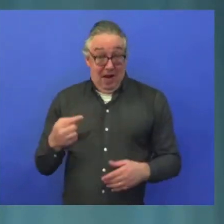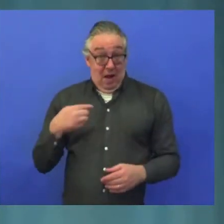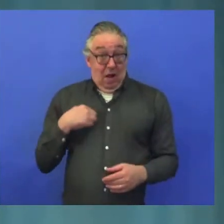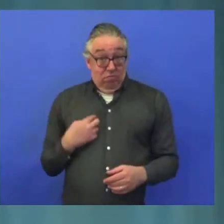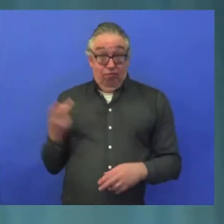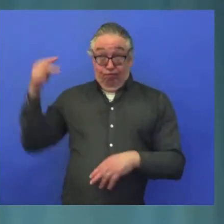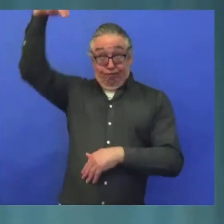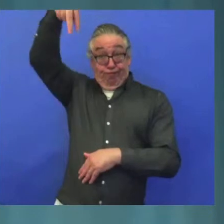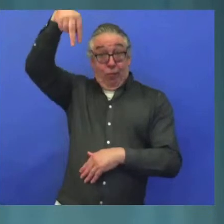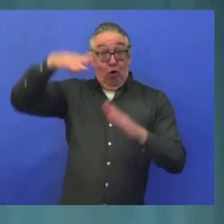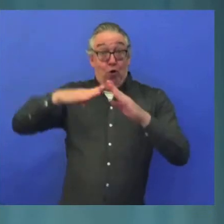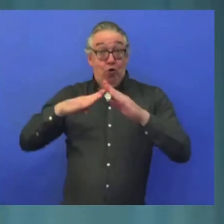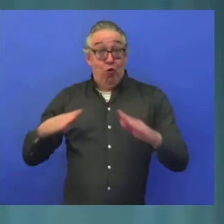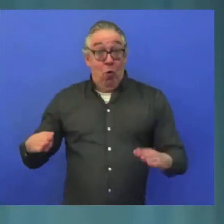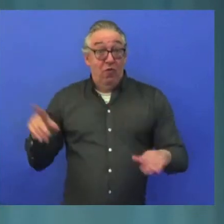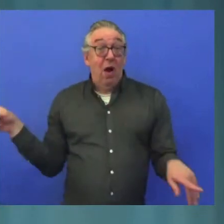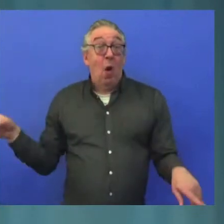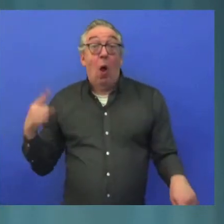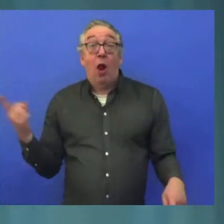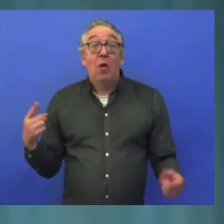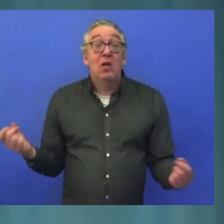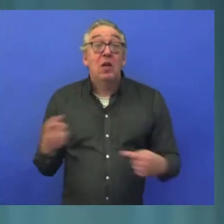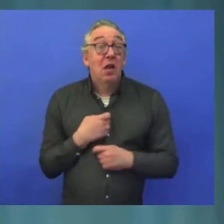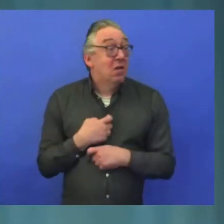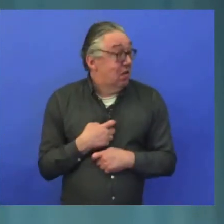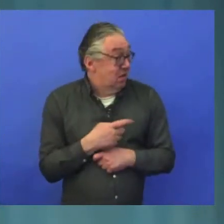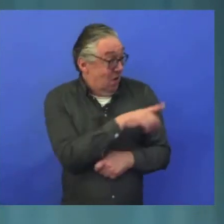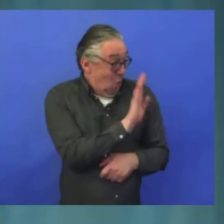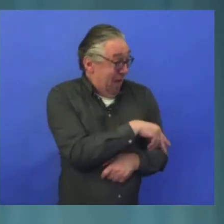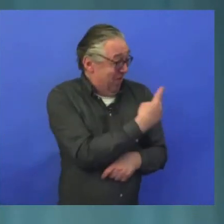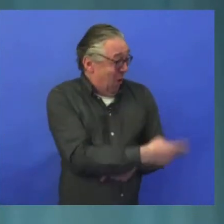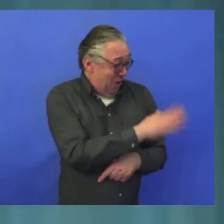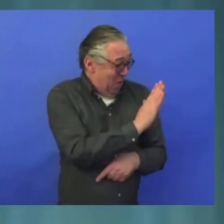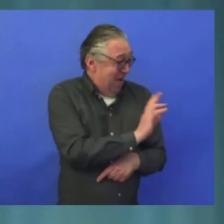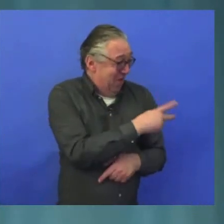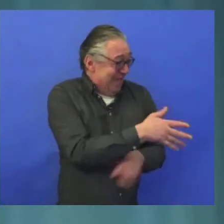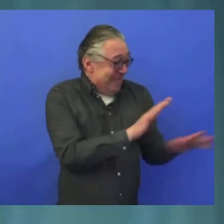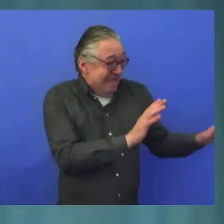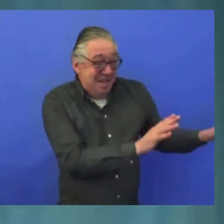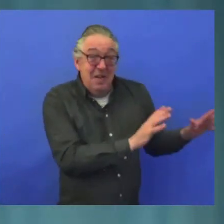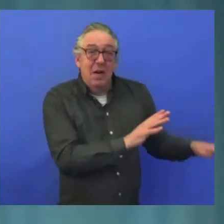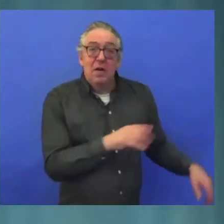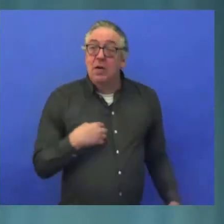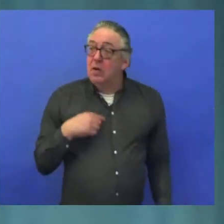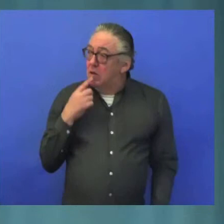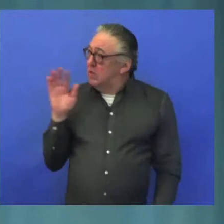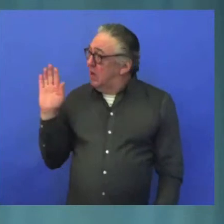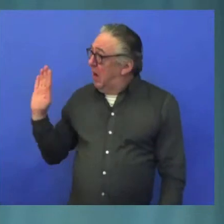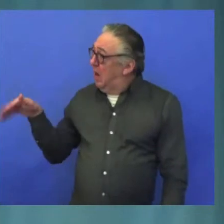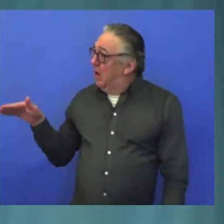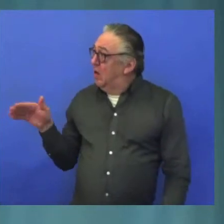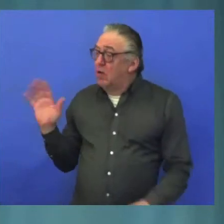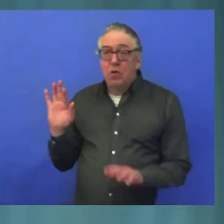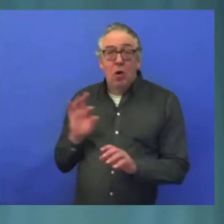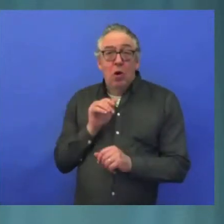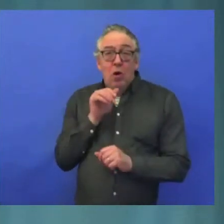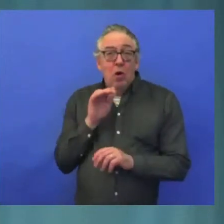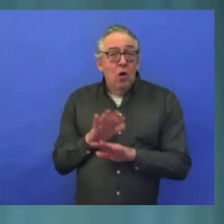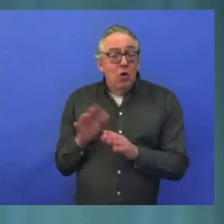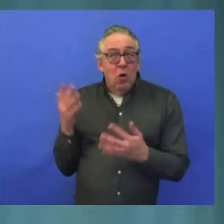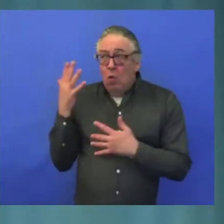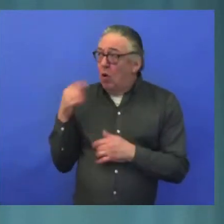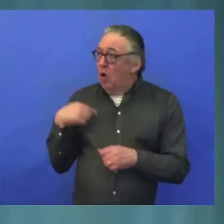example. But I told him, don't worry, because I have no interest to fall down,